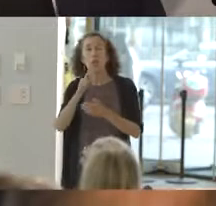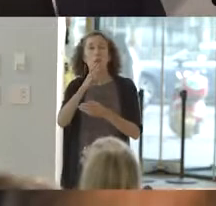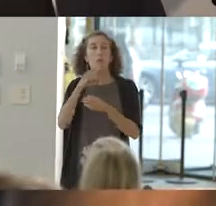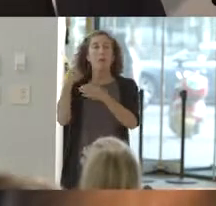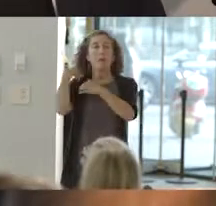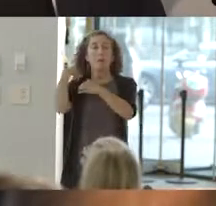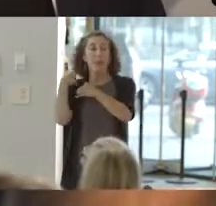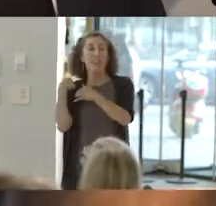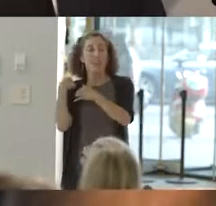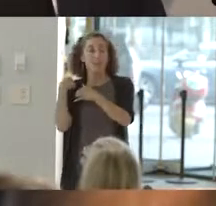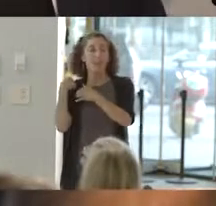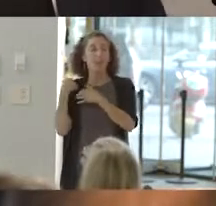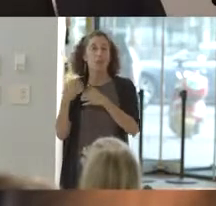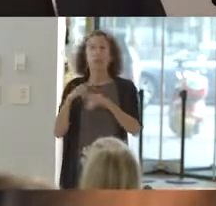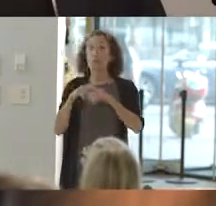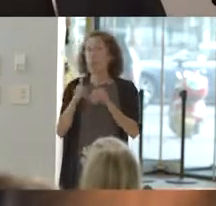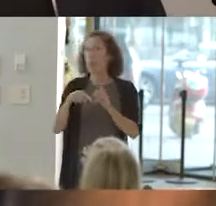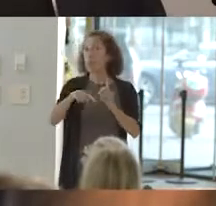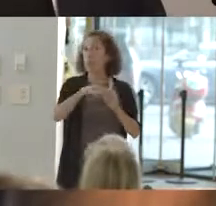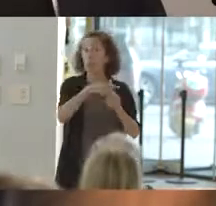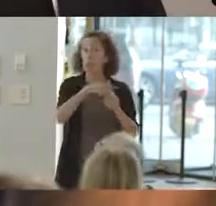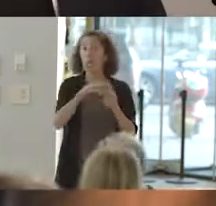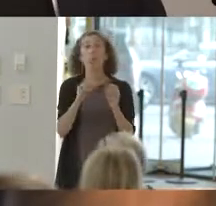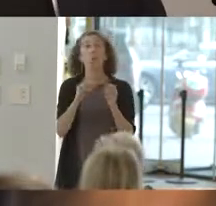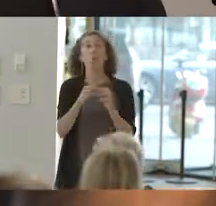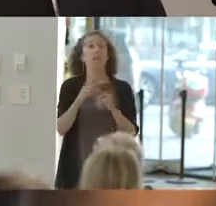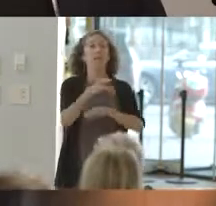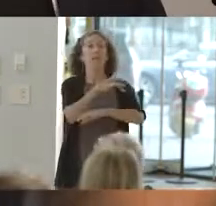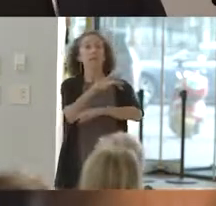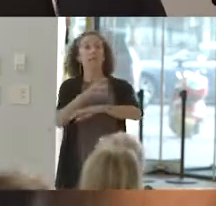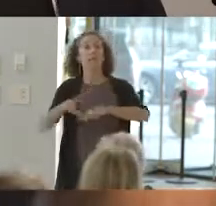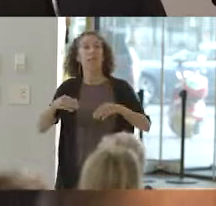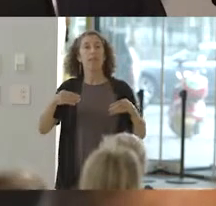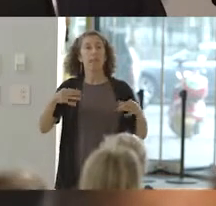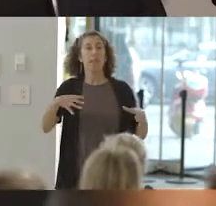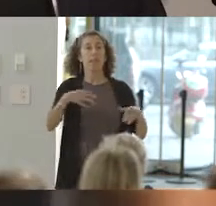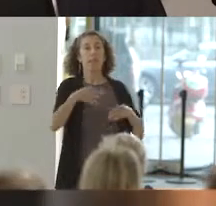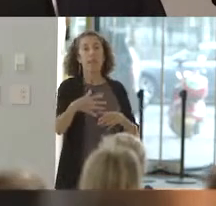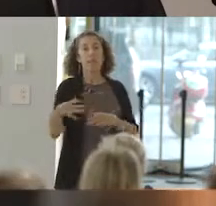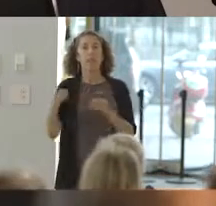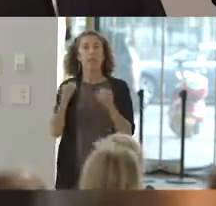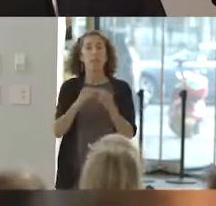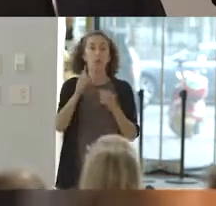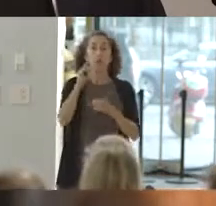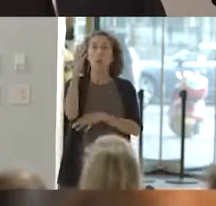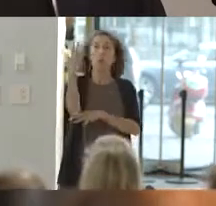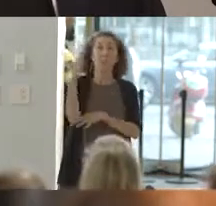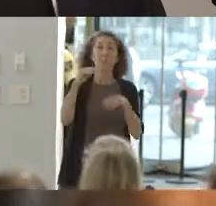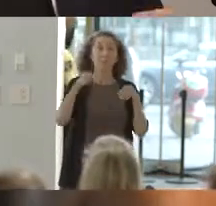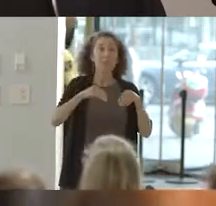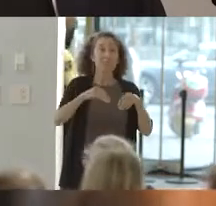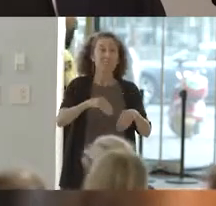are some benefits here in terms of the amount of space for movement, for planting, tree canopy, et cetera. So kind of a classic trade-off